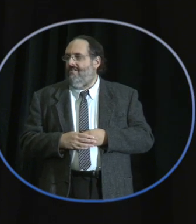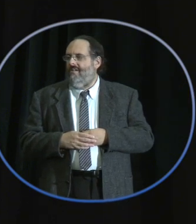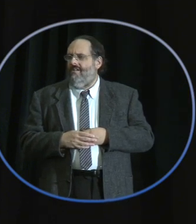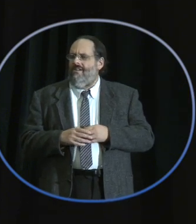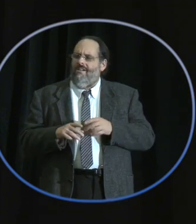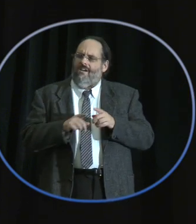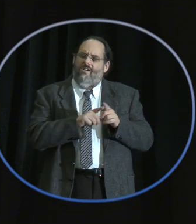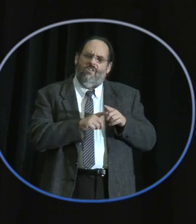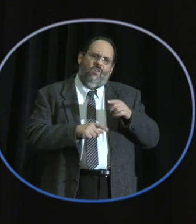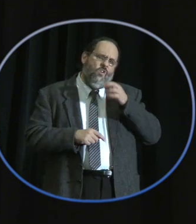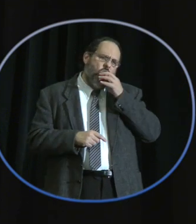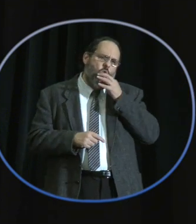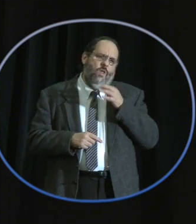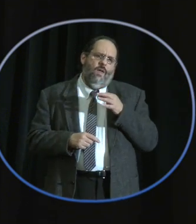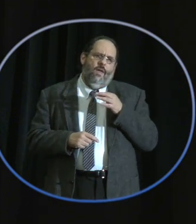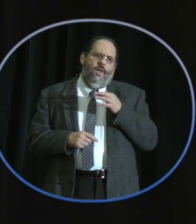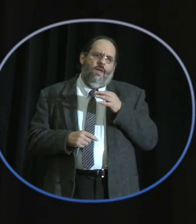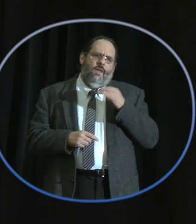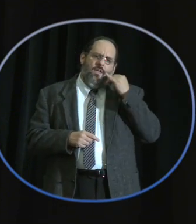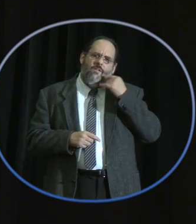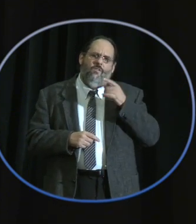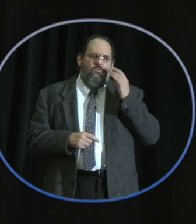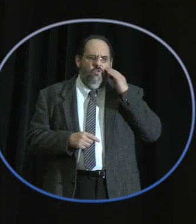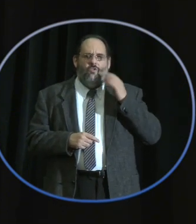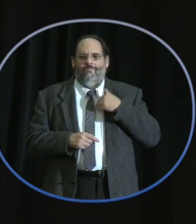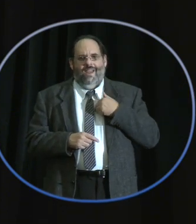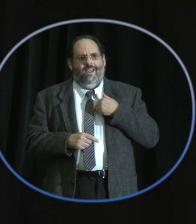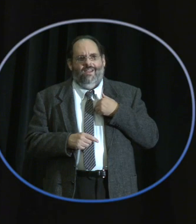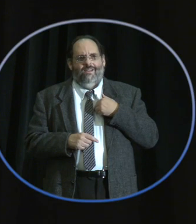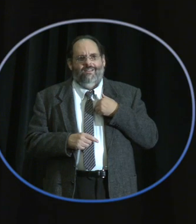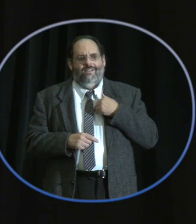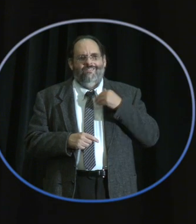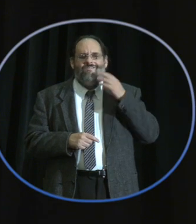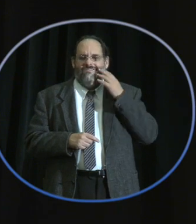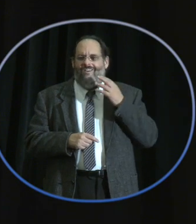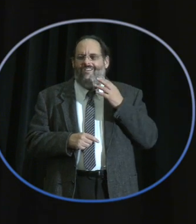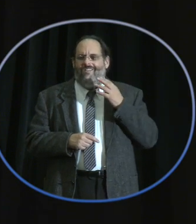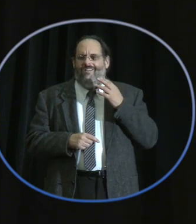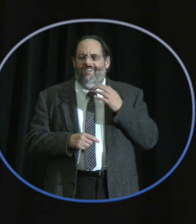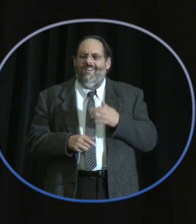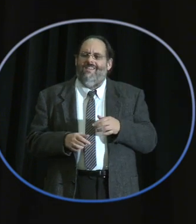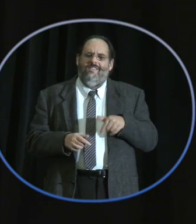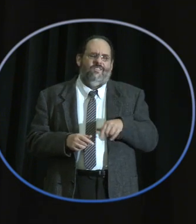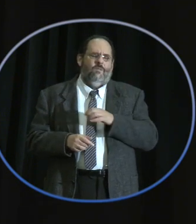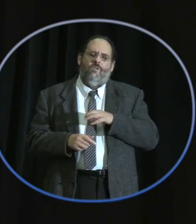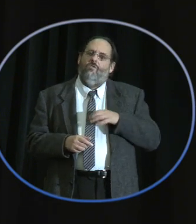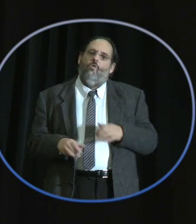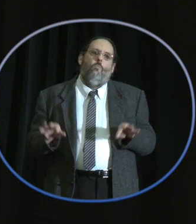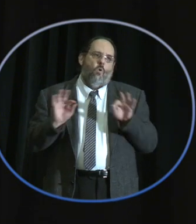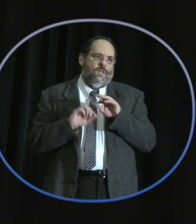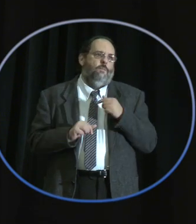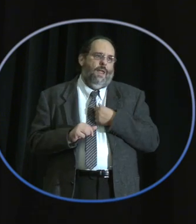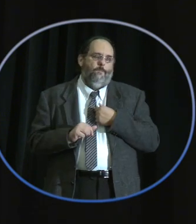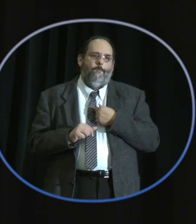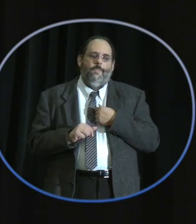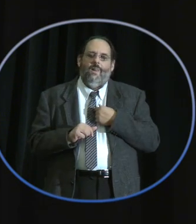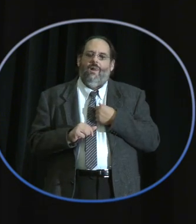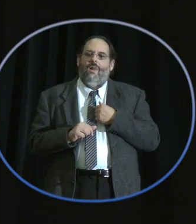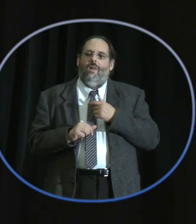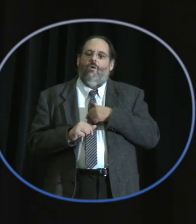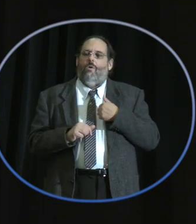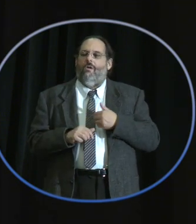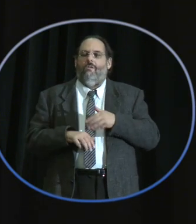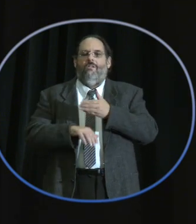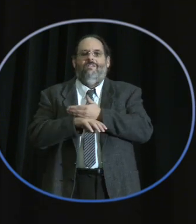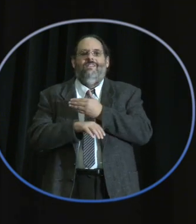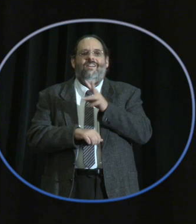And coming soon, and if you know me at all, you know how important this commission is to me. We are